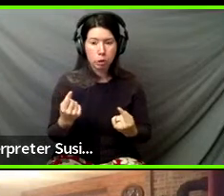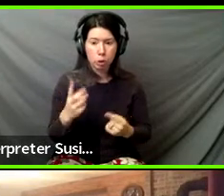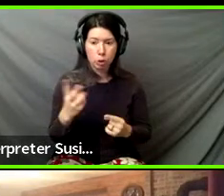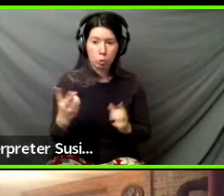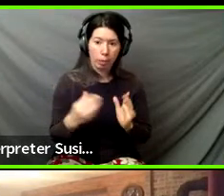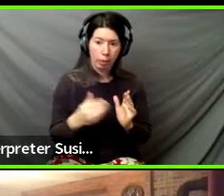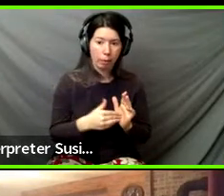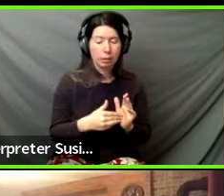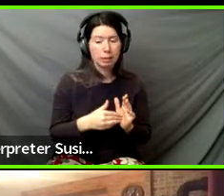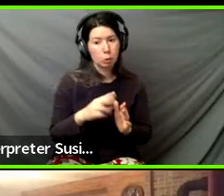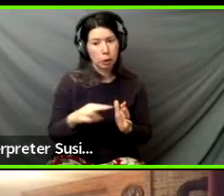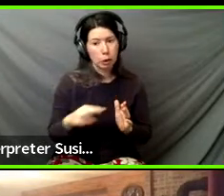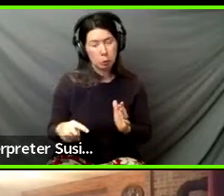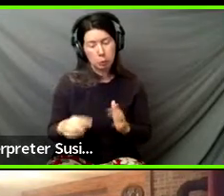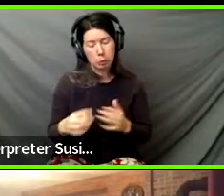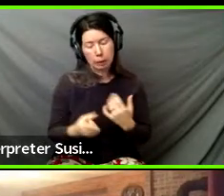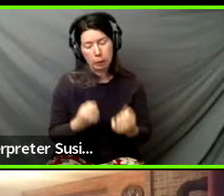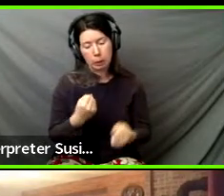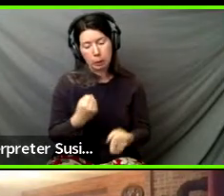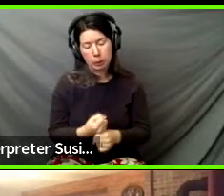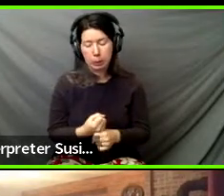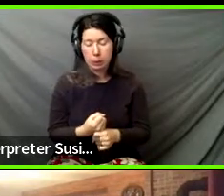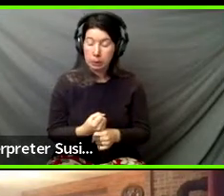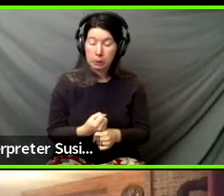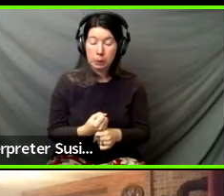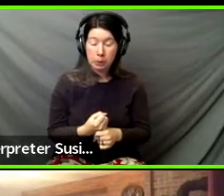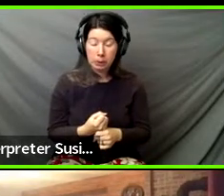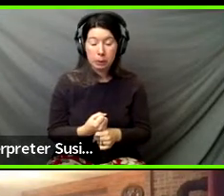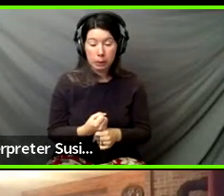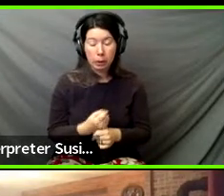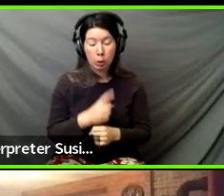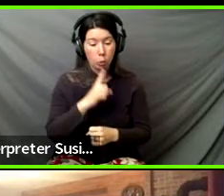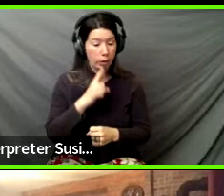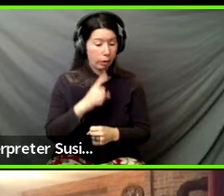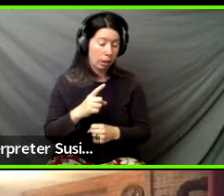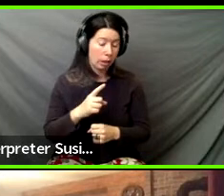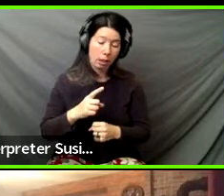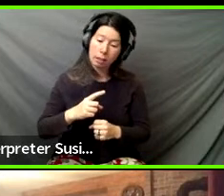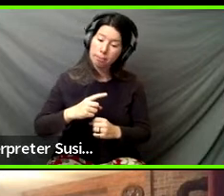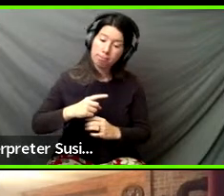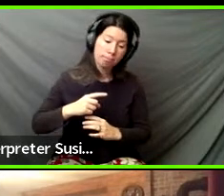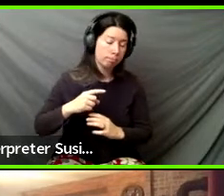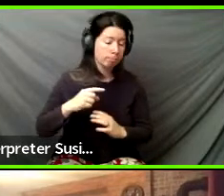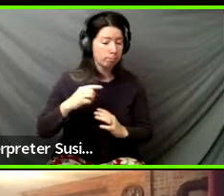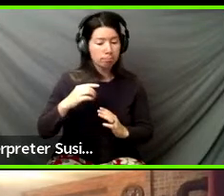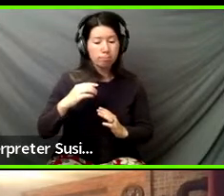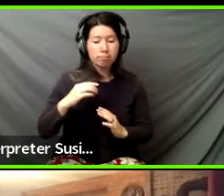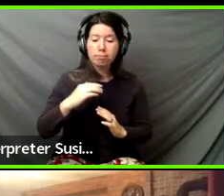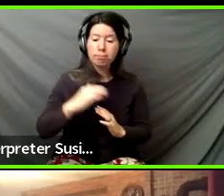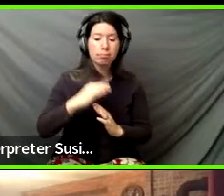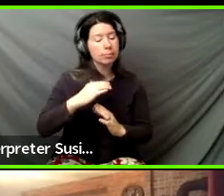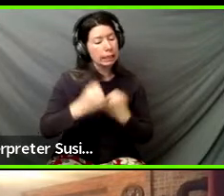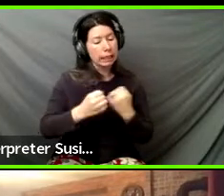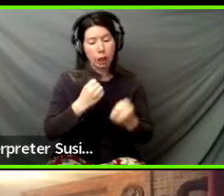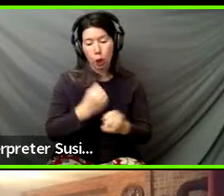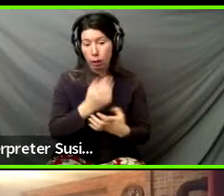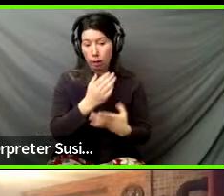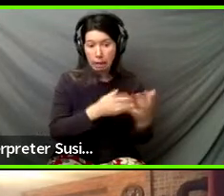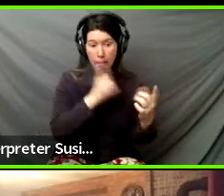2022 has been a very momentous year in reaching certain goals.